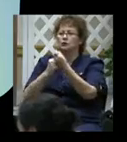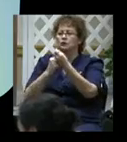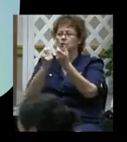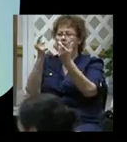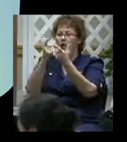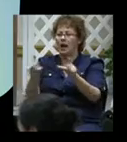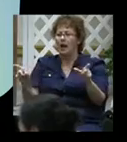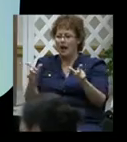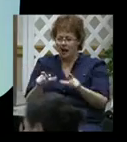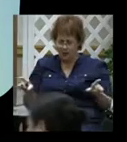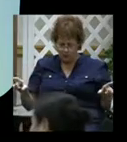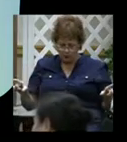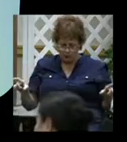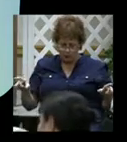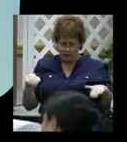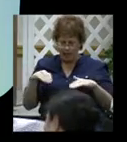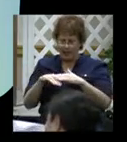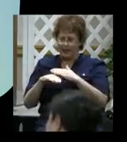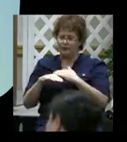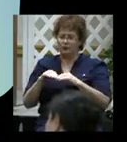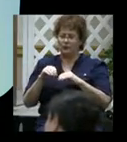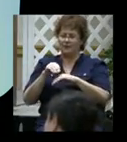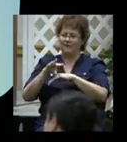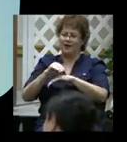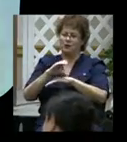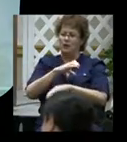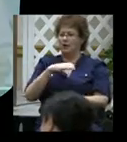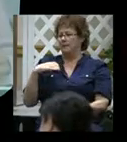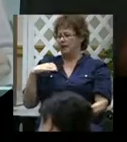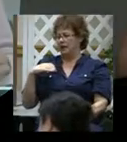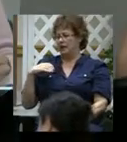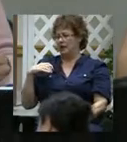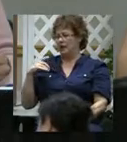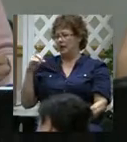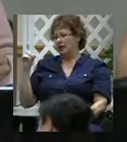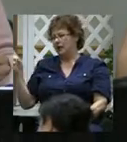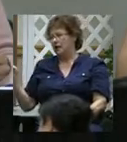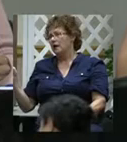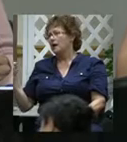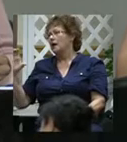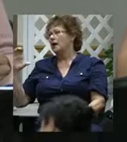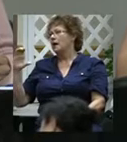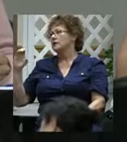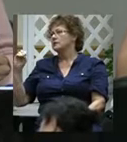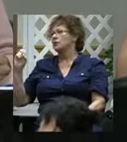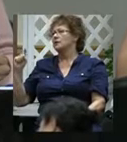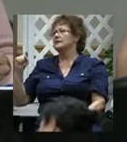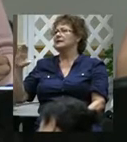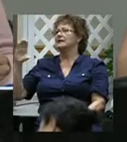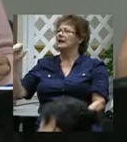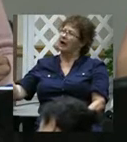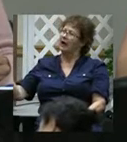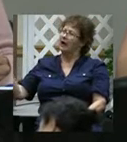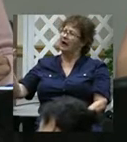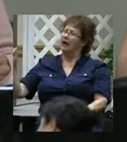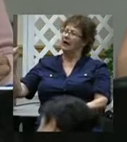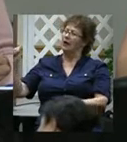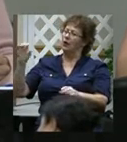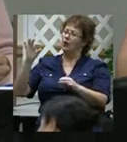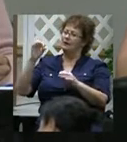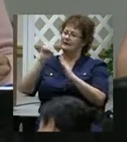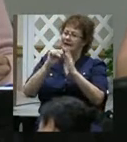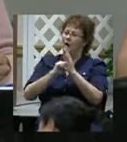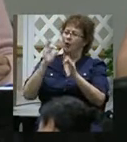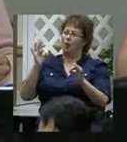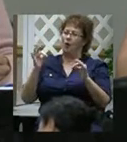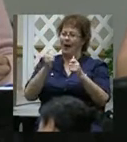Language Access Advisory Committee of COSCA, that's the Council of State Court Administrators.